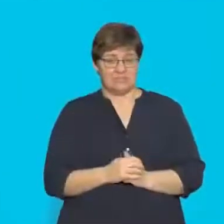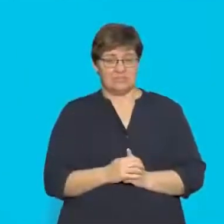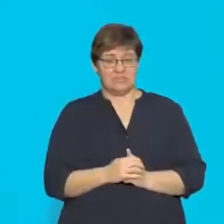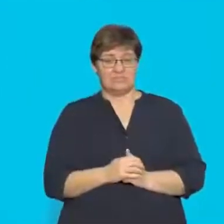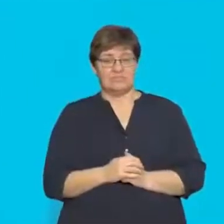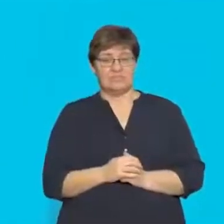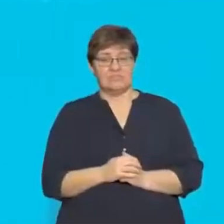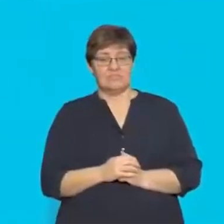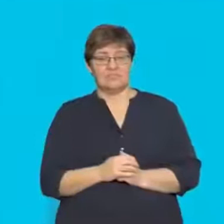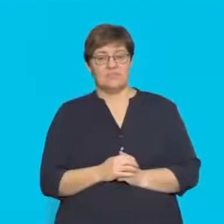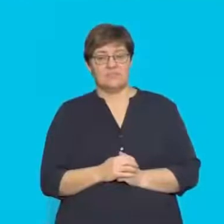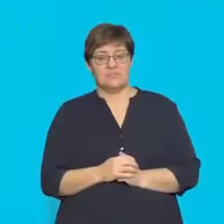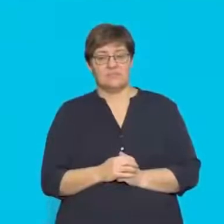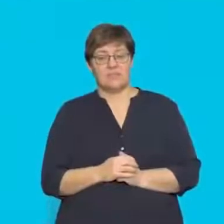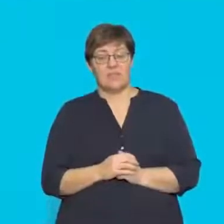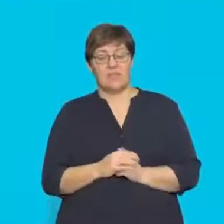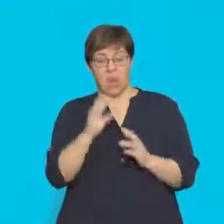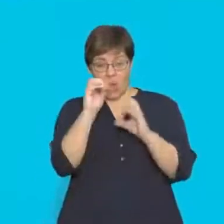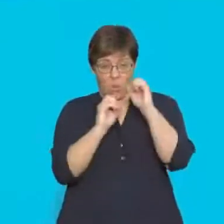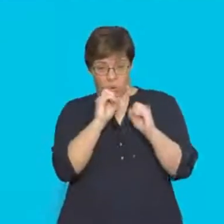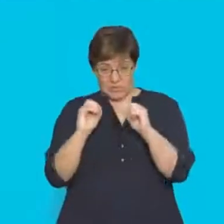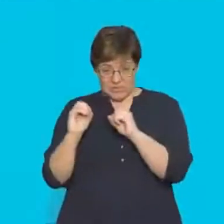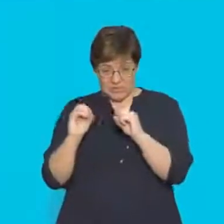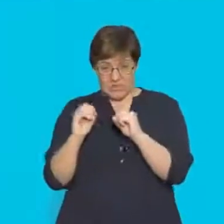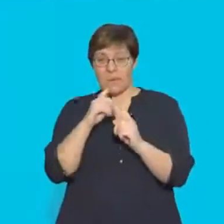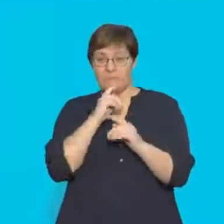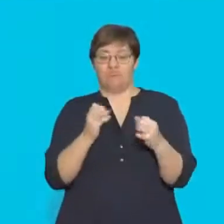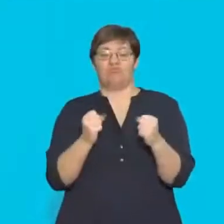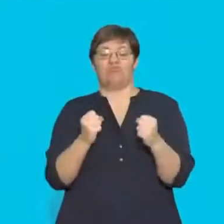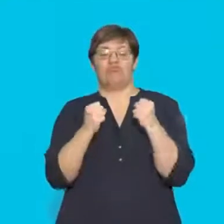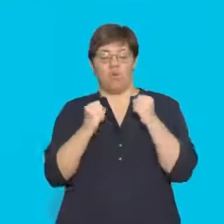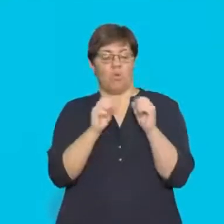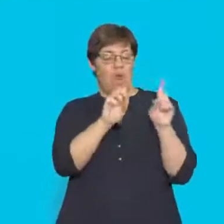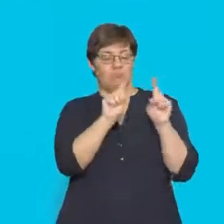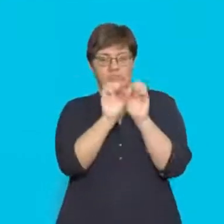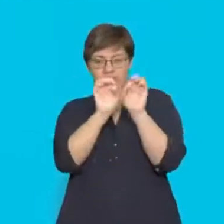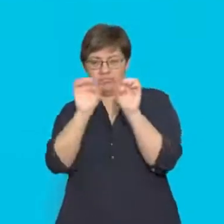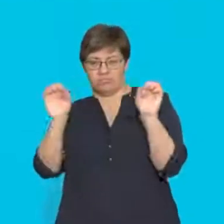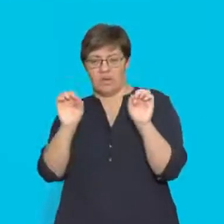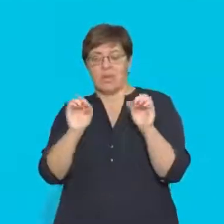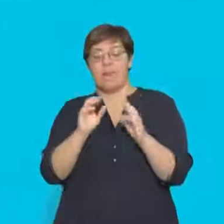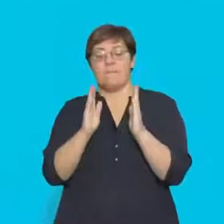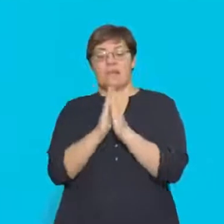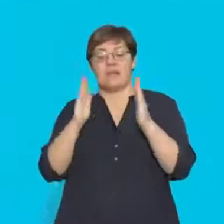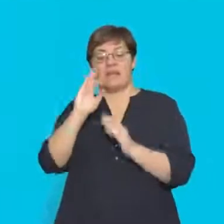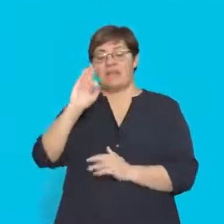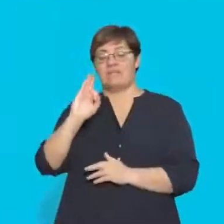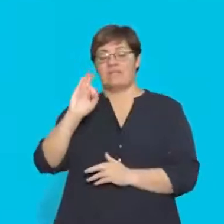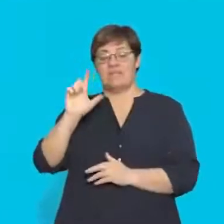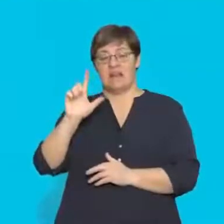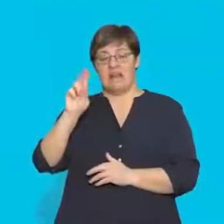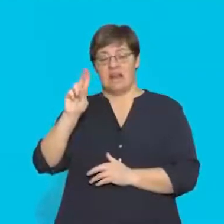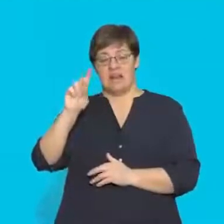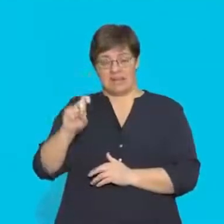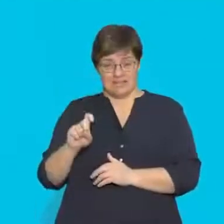there. So we'd recognize when they're close together, there is a strong magnetic flux. There